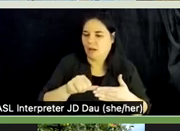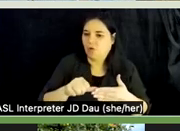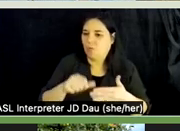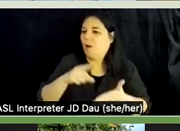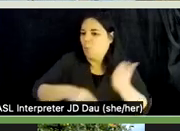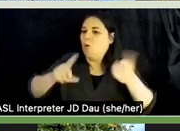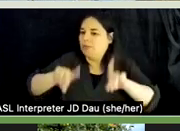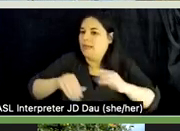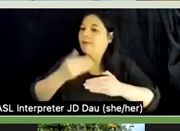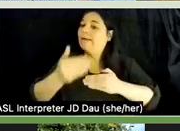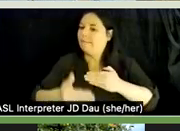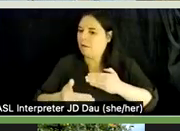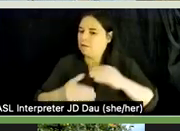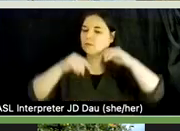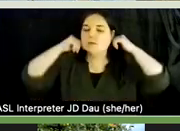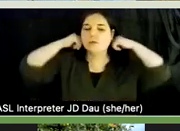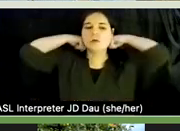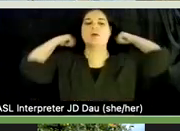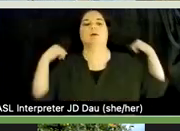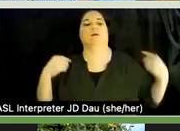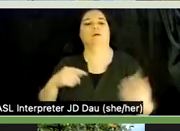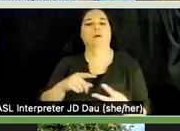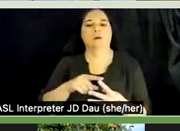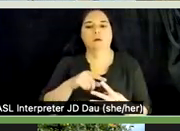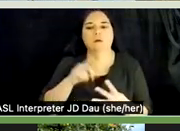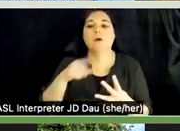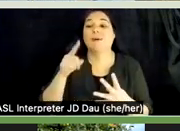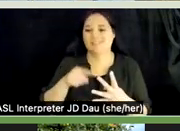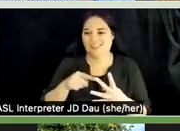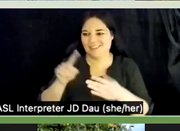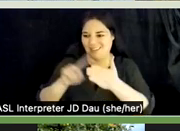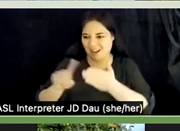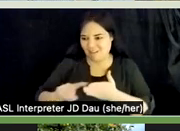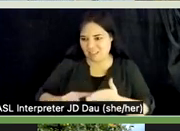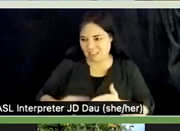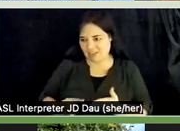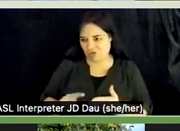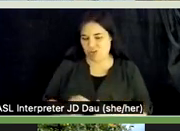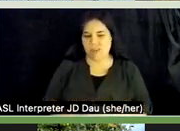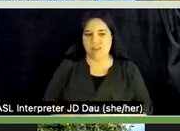And then the next step in the process is that the complaint gets investigated. So